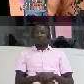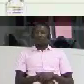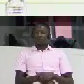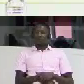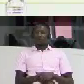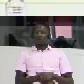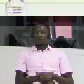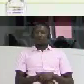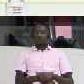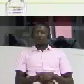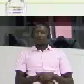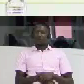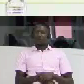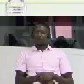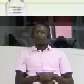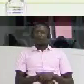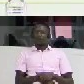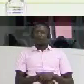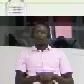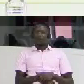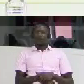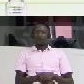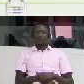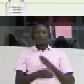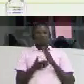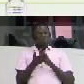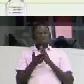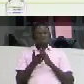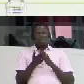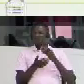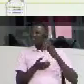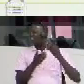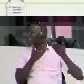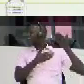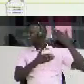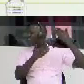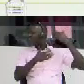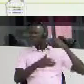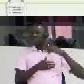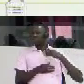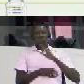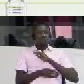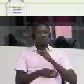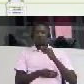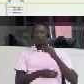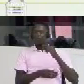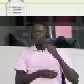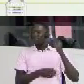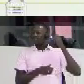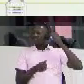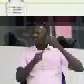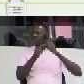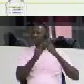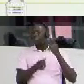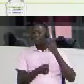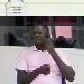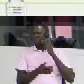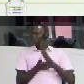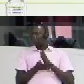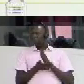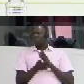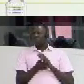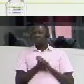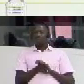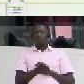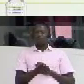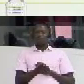amoon. wax dëgg yàgg na waaye du ma mën a fàttaleku bis bi. To be honest, it's been a long time and I cannot recall